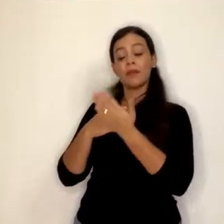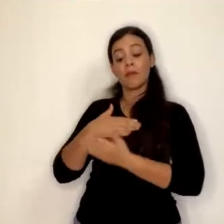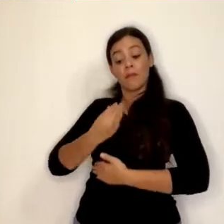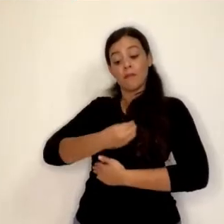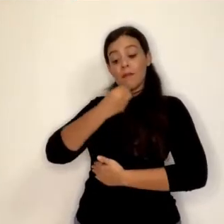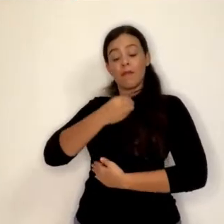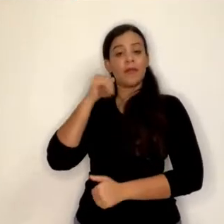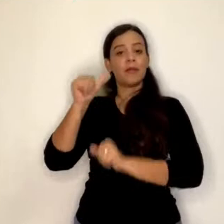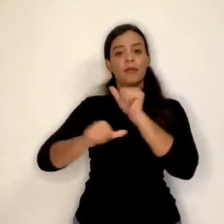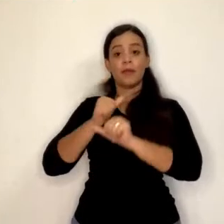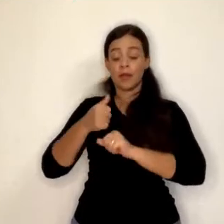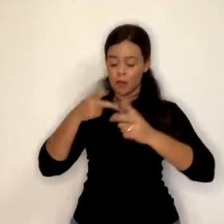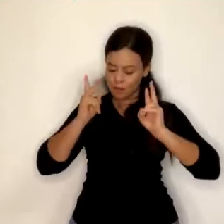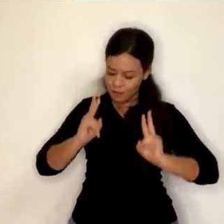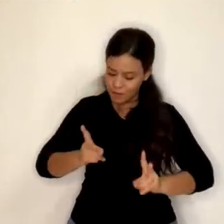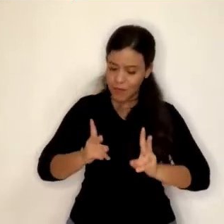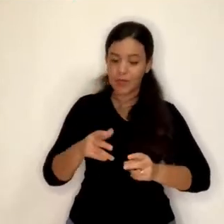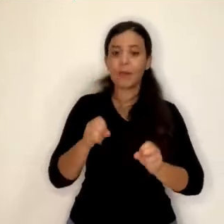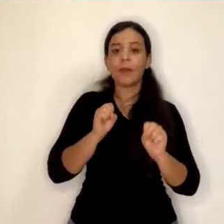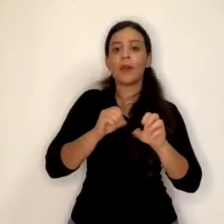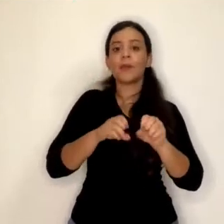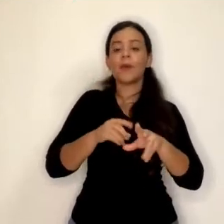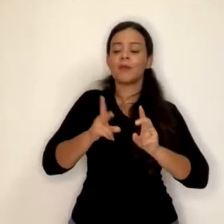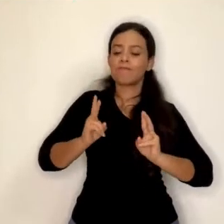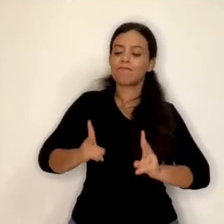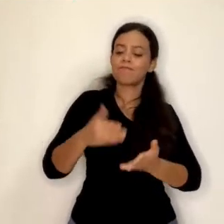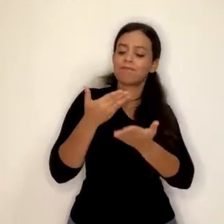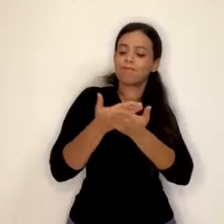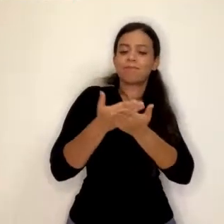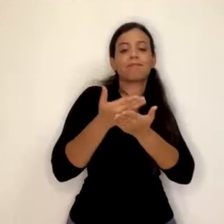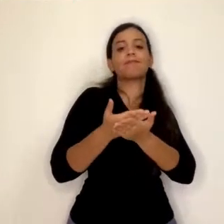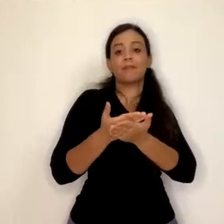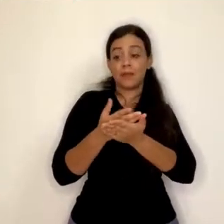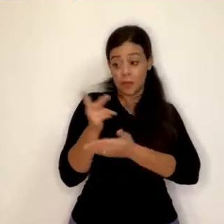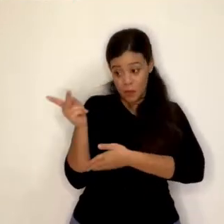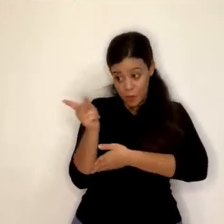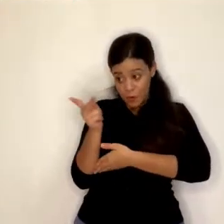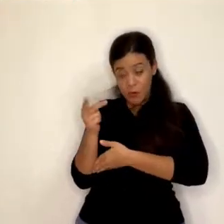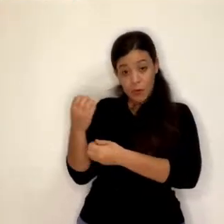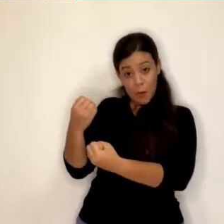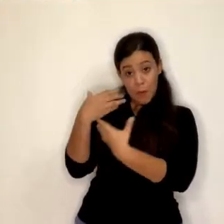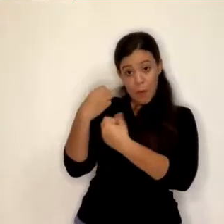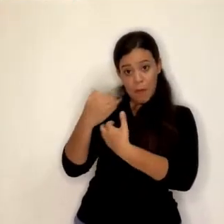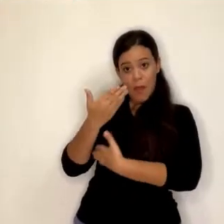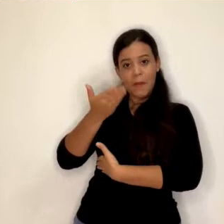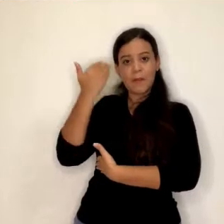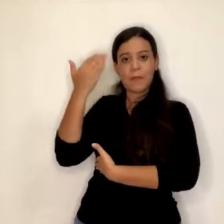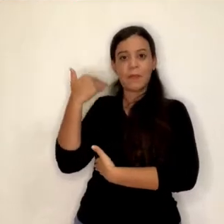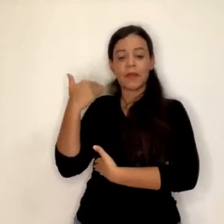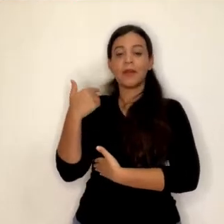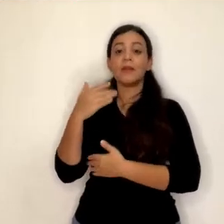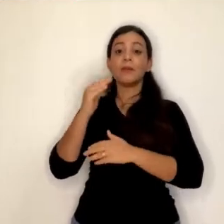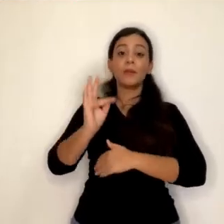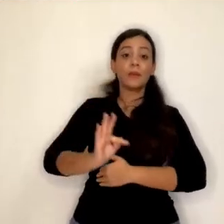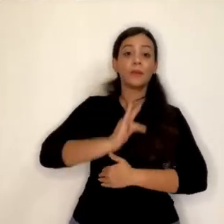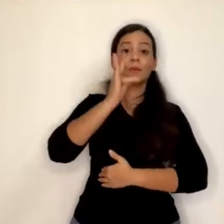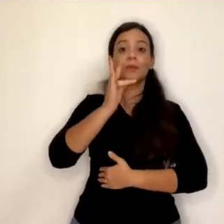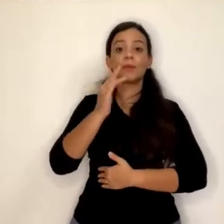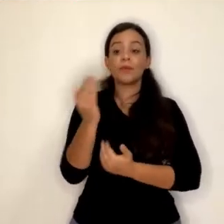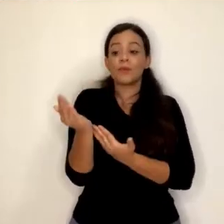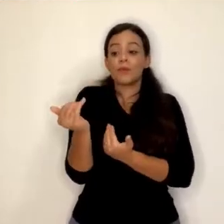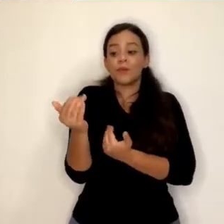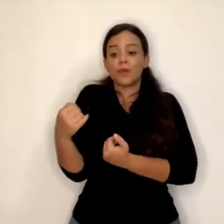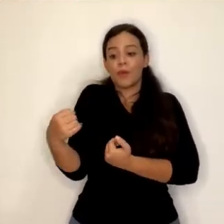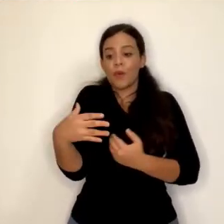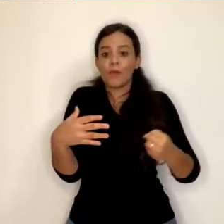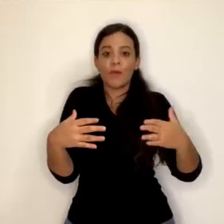for thanking, for helping me make my reality very different from yours. And I want to honor all the education that you